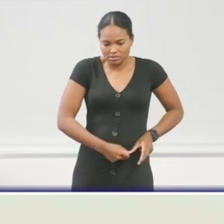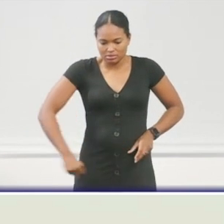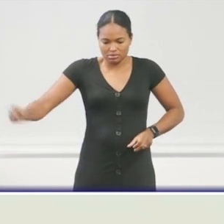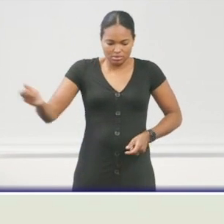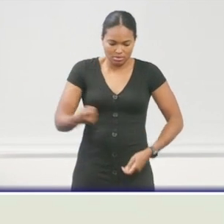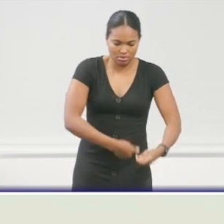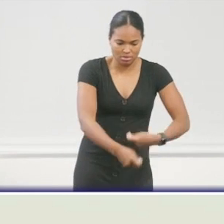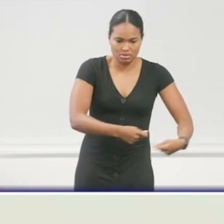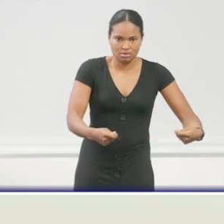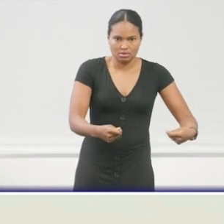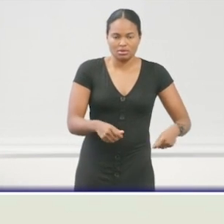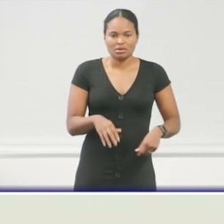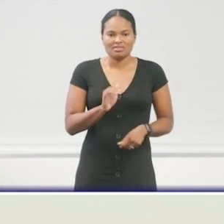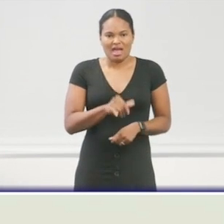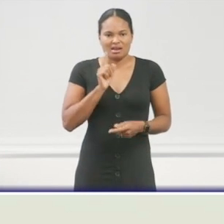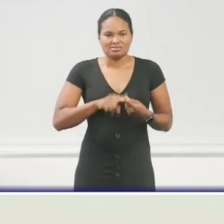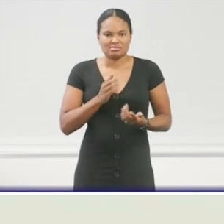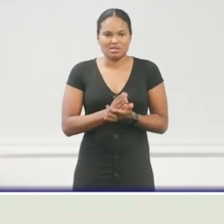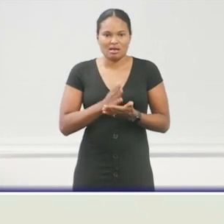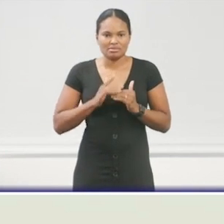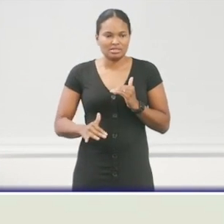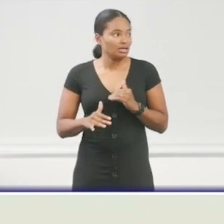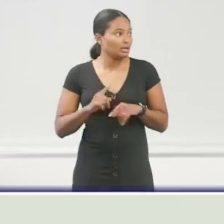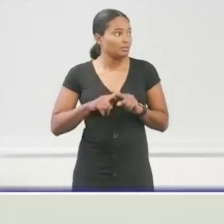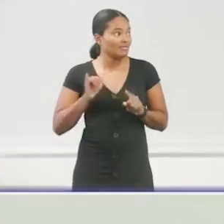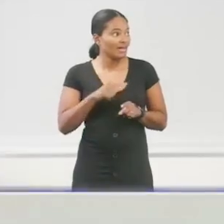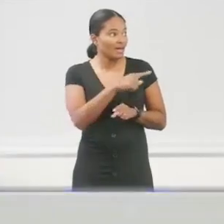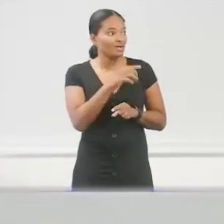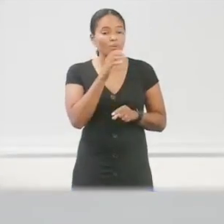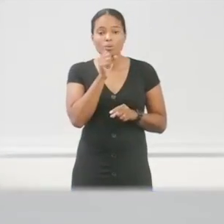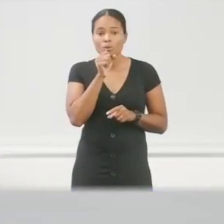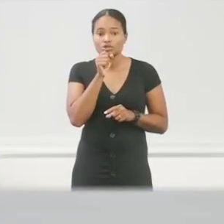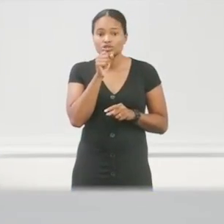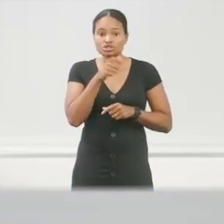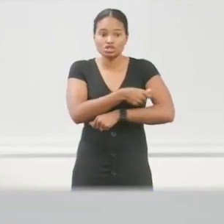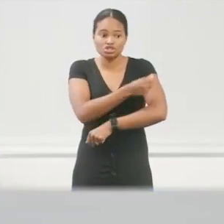These tourniquets, these are all practice training tourniquets, okay?